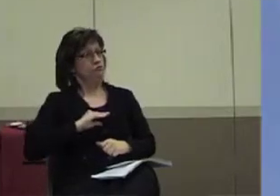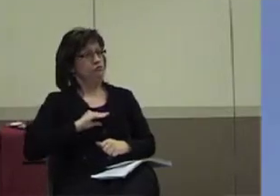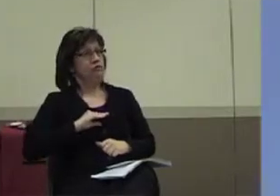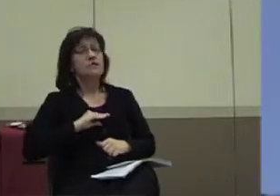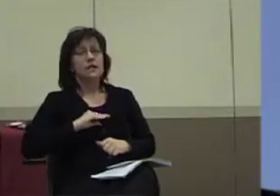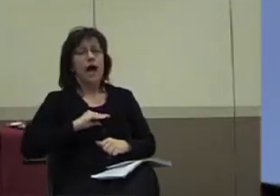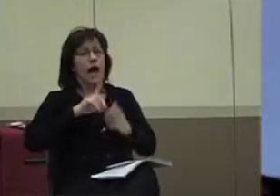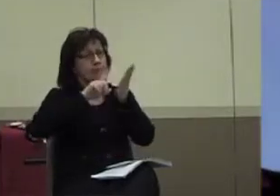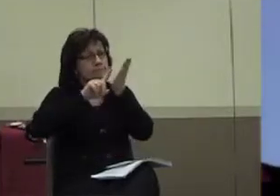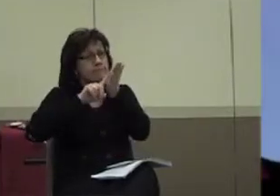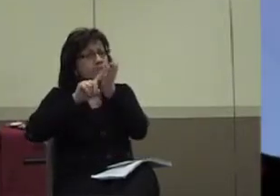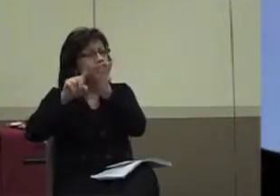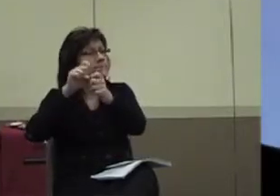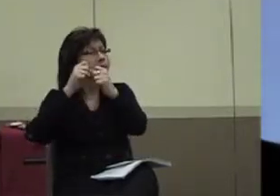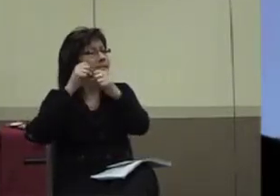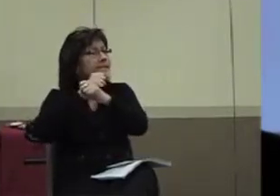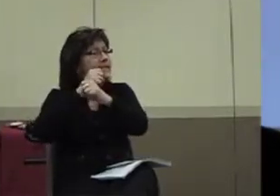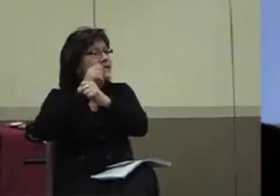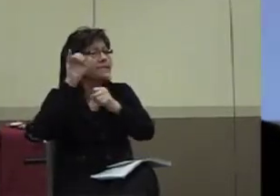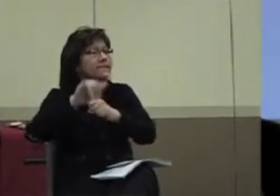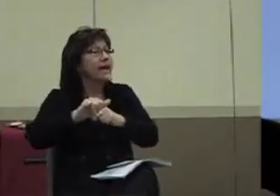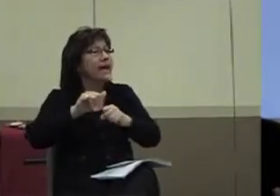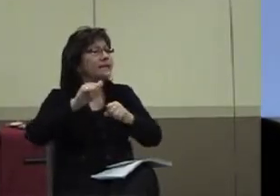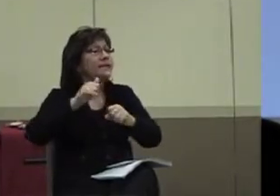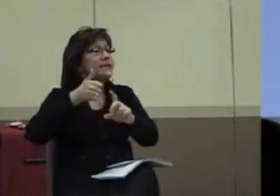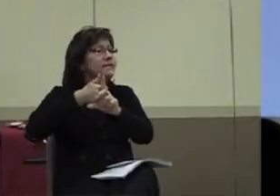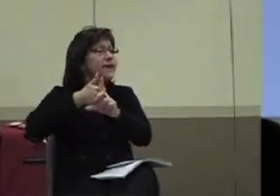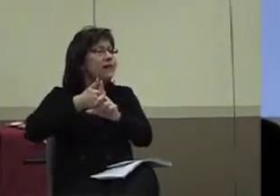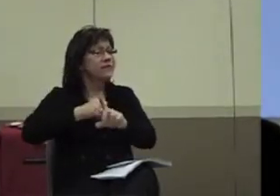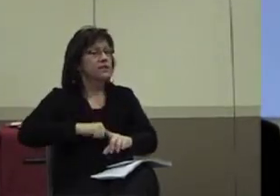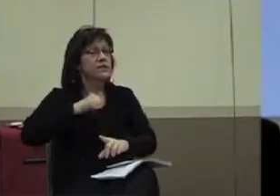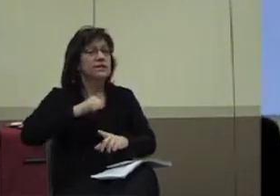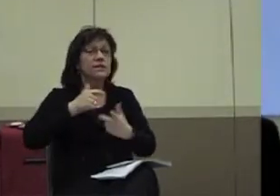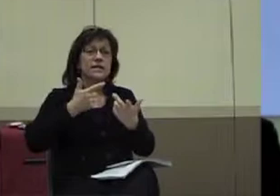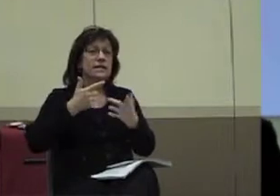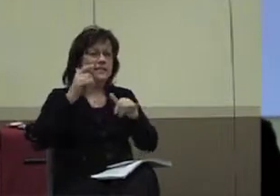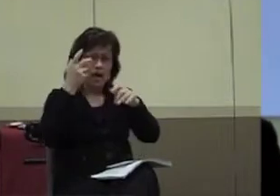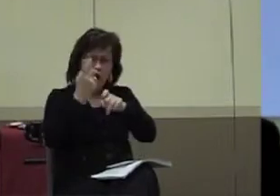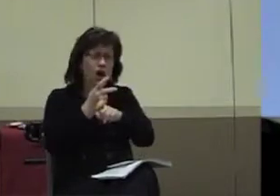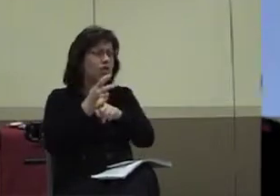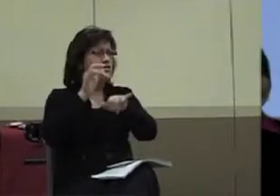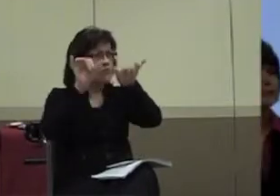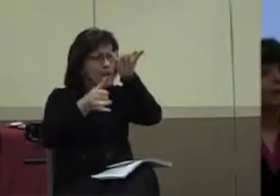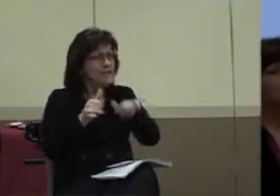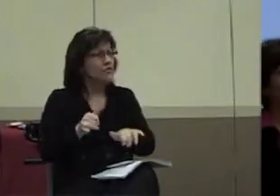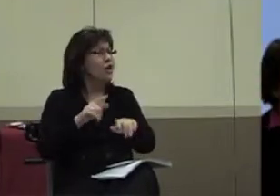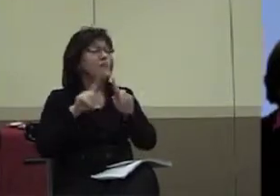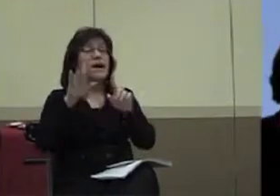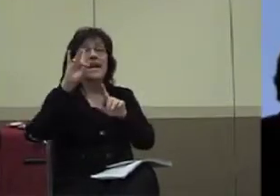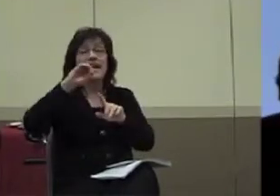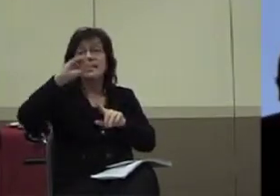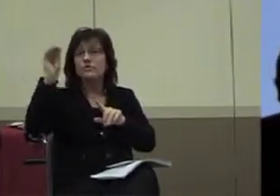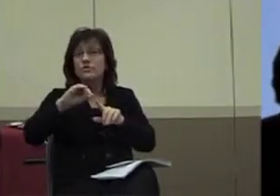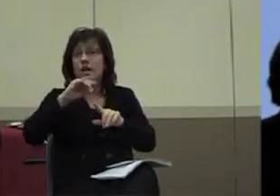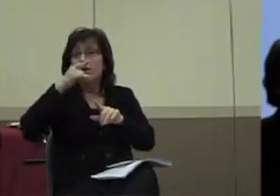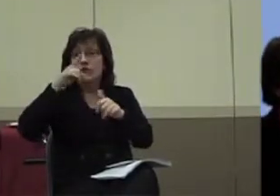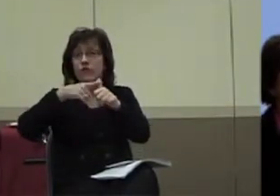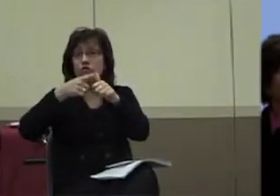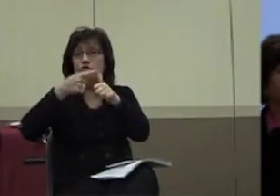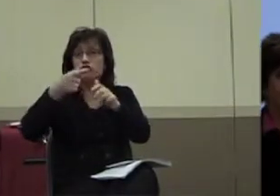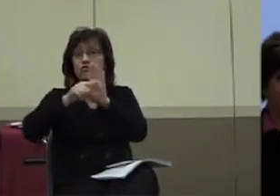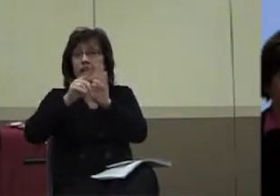statistics on self-esteem, and although self-esteem is hard to measure, Canfield measured that 80% of first graders have